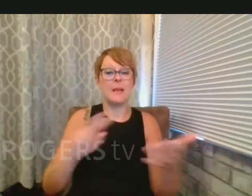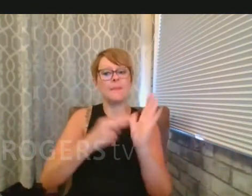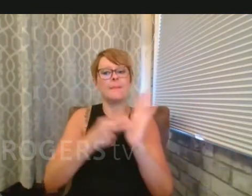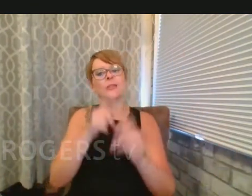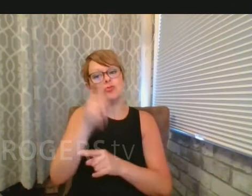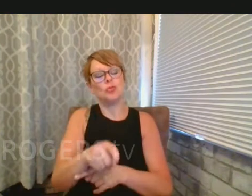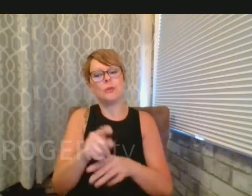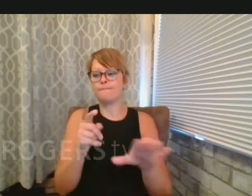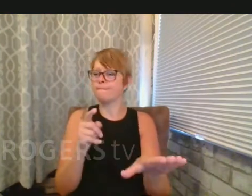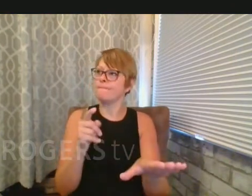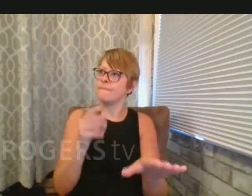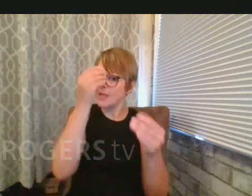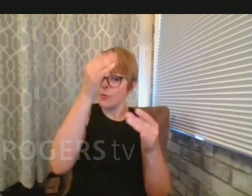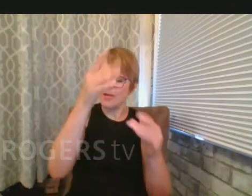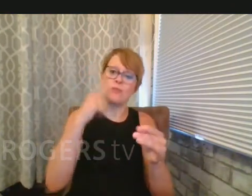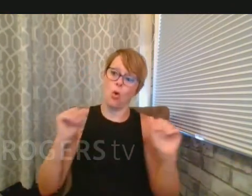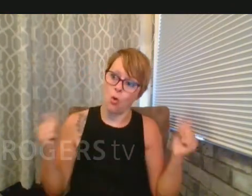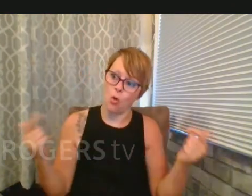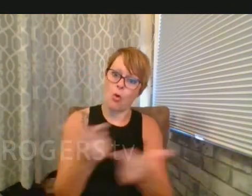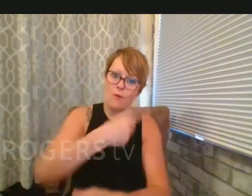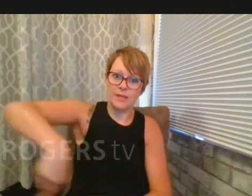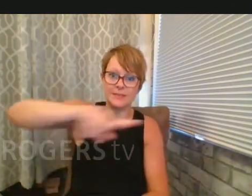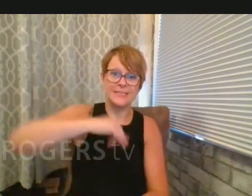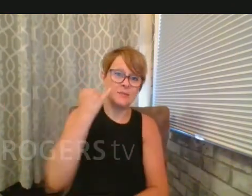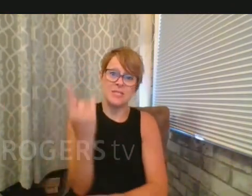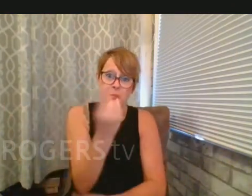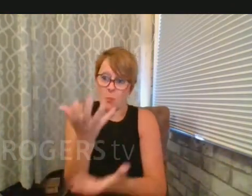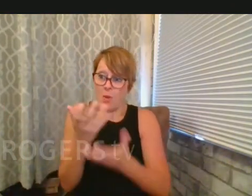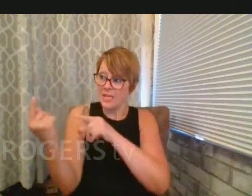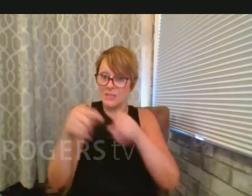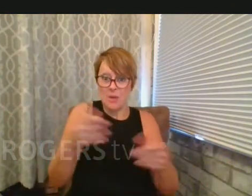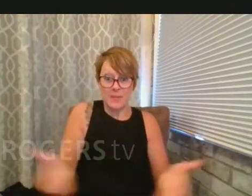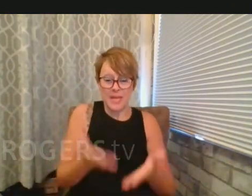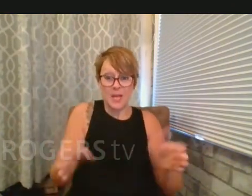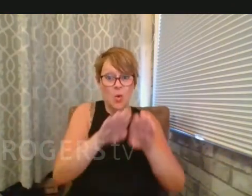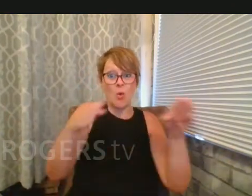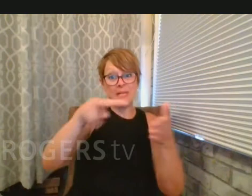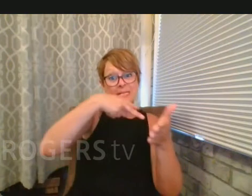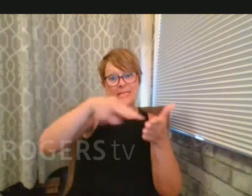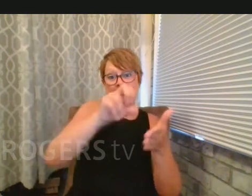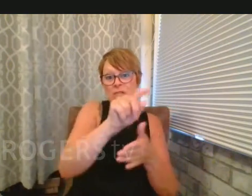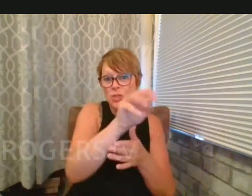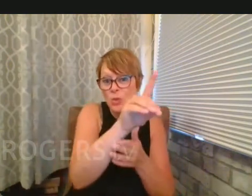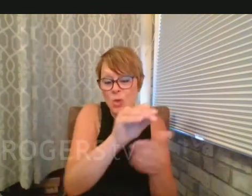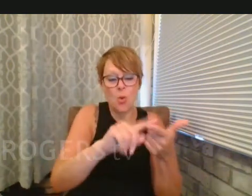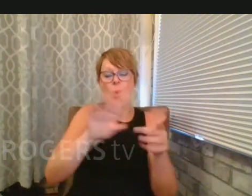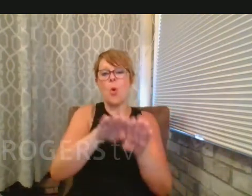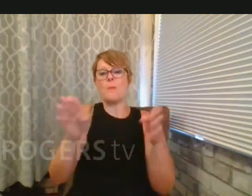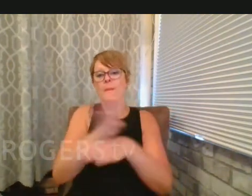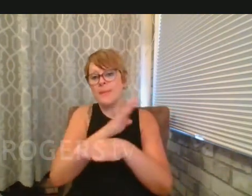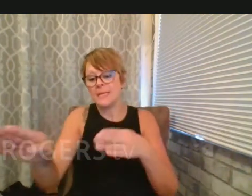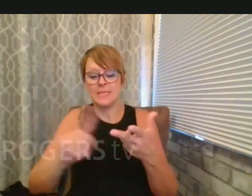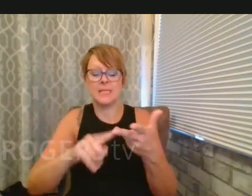when the next person comes in here and wants to open a business, wants to open a dance studio, wants to start a chess club, wants to